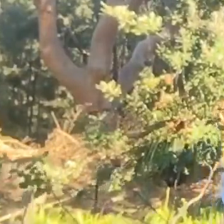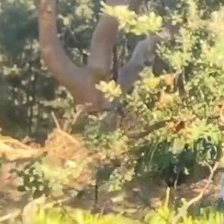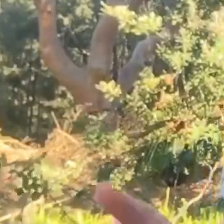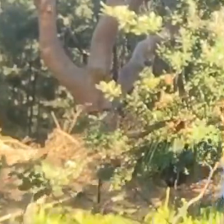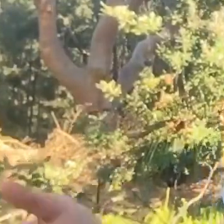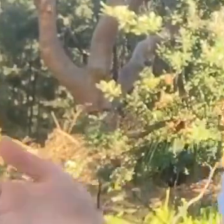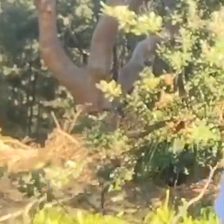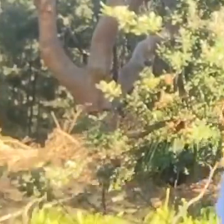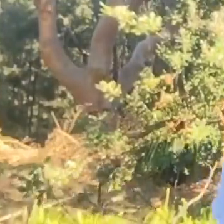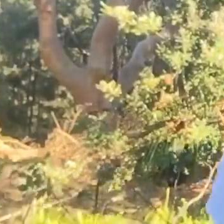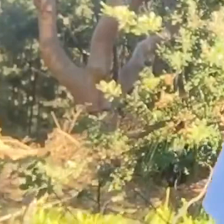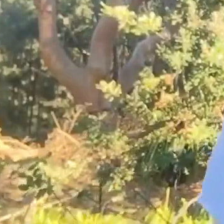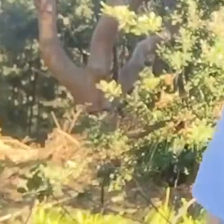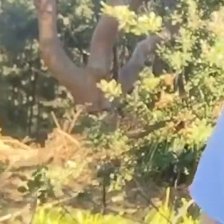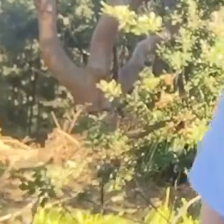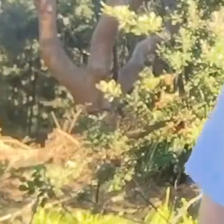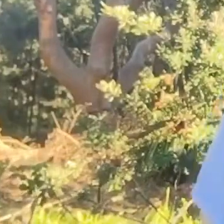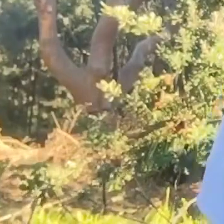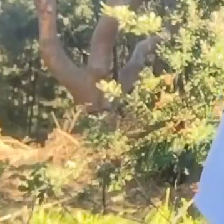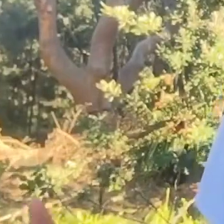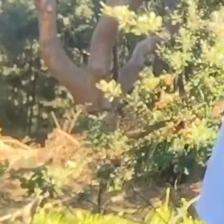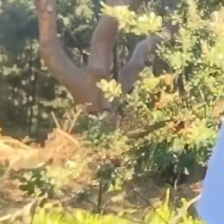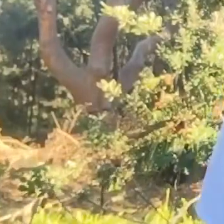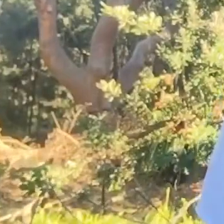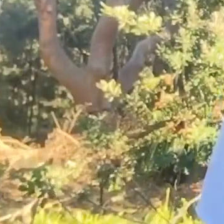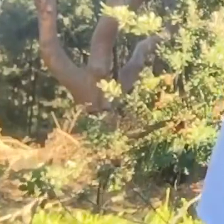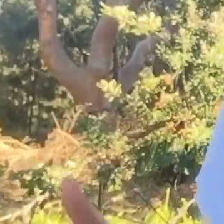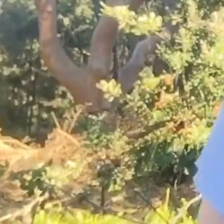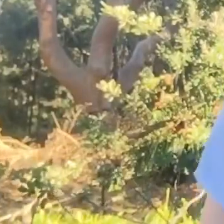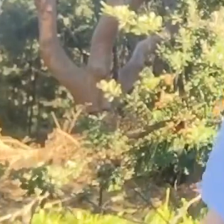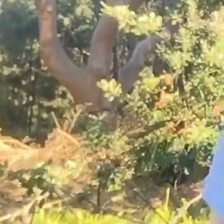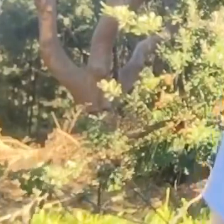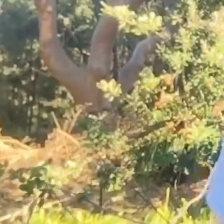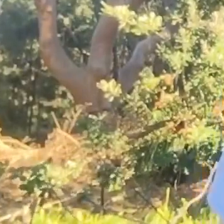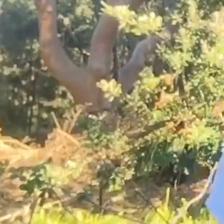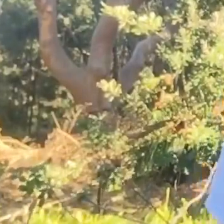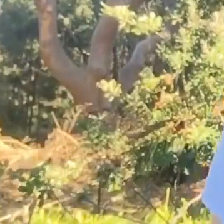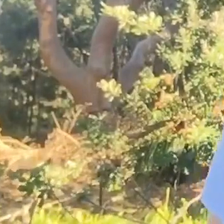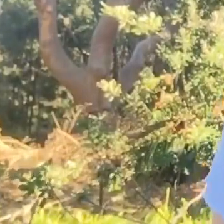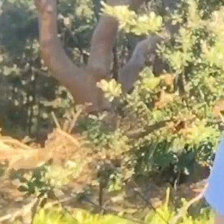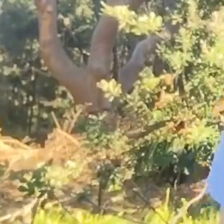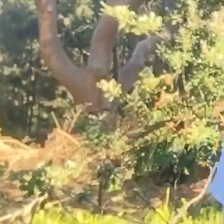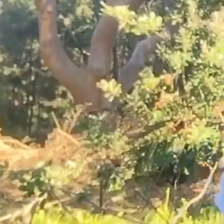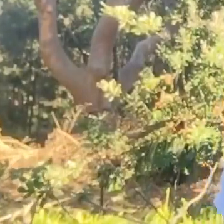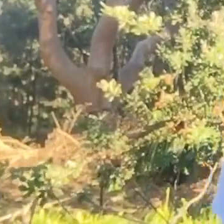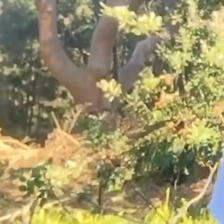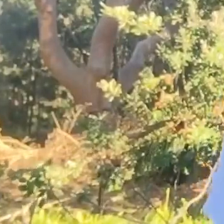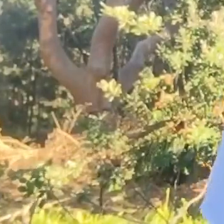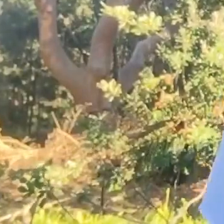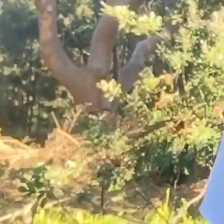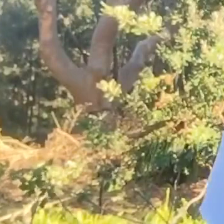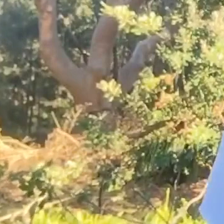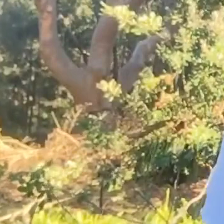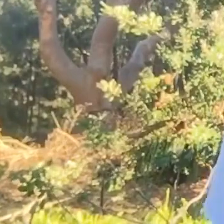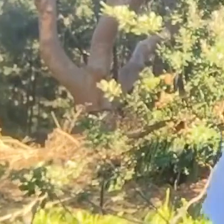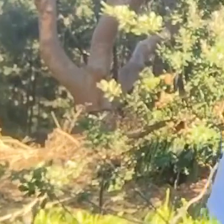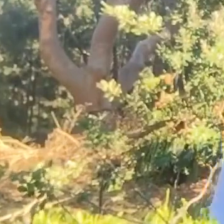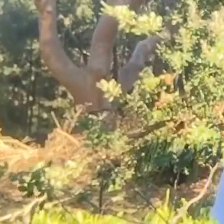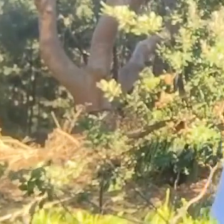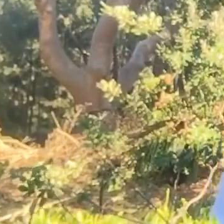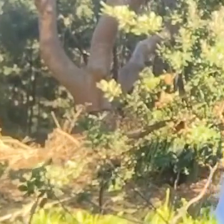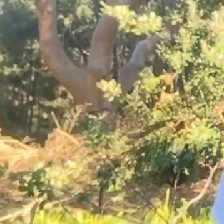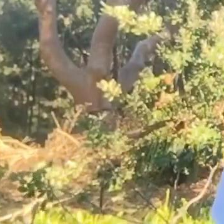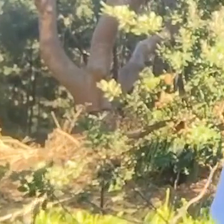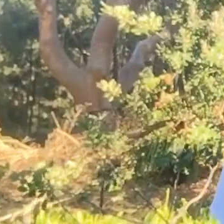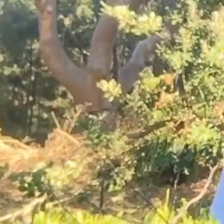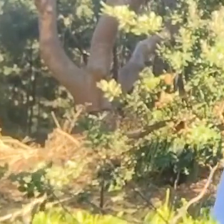be prepared for your return, to be zealously championing your name, to freely give up the riches and